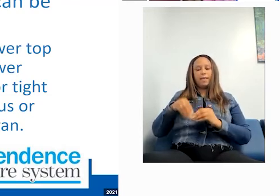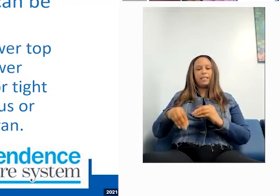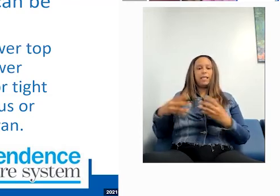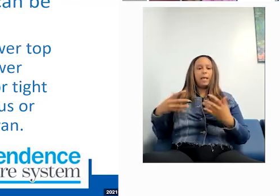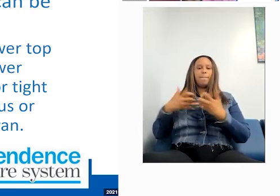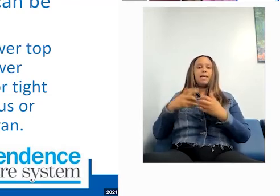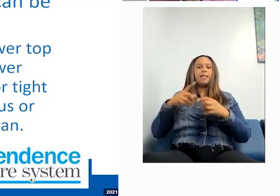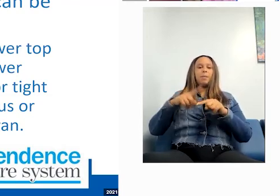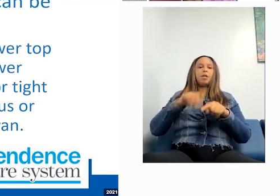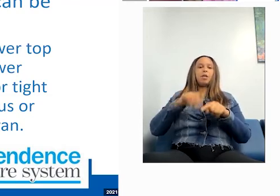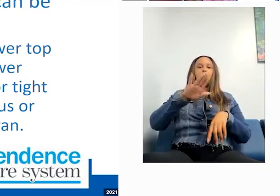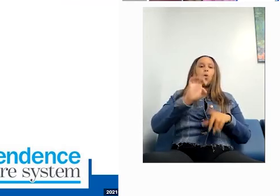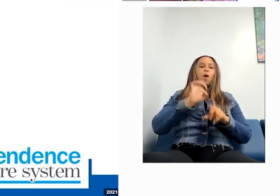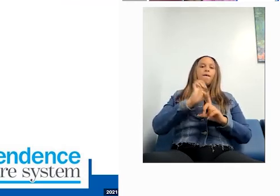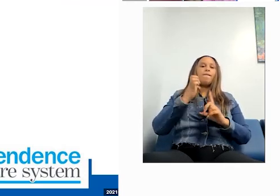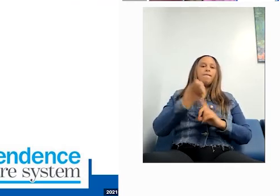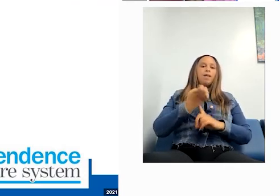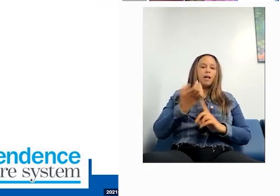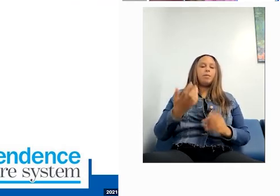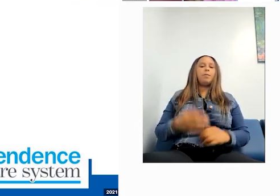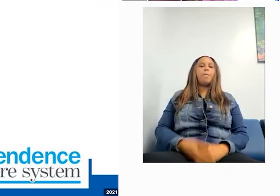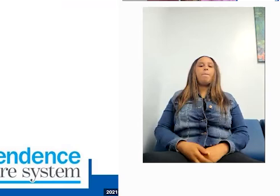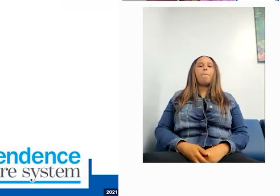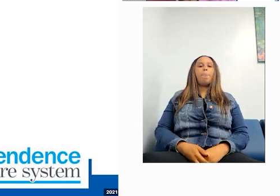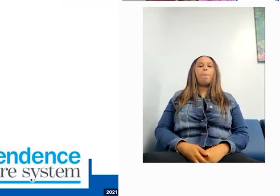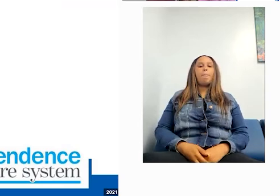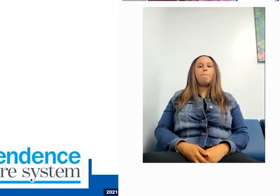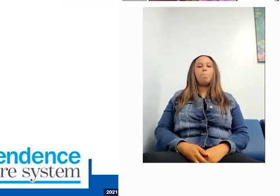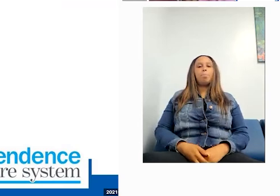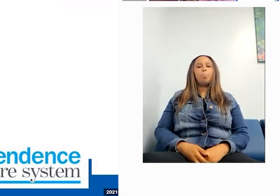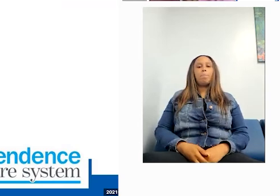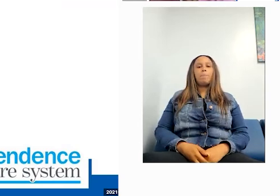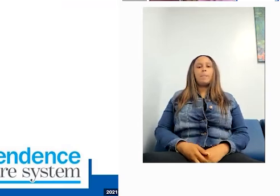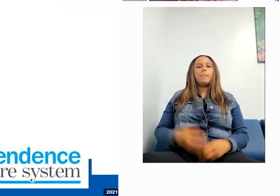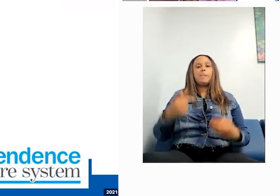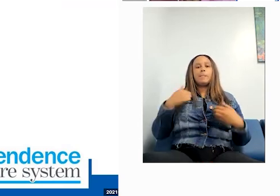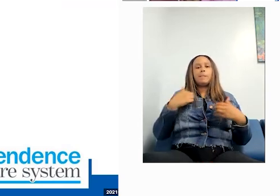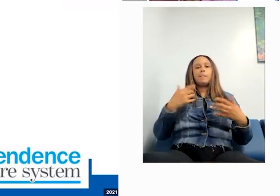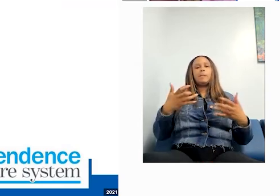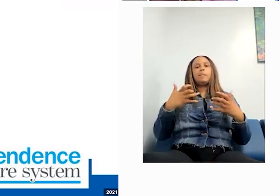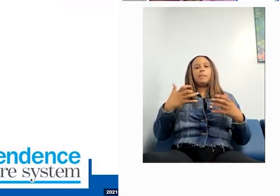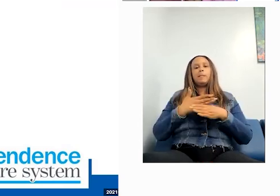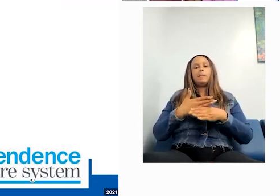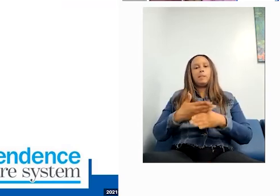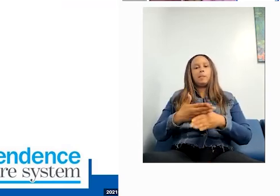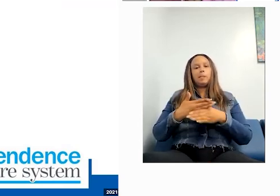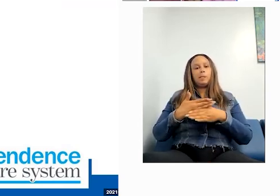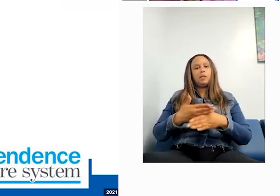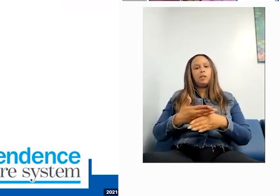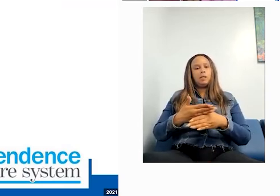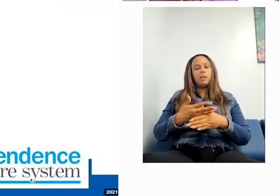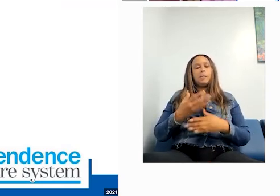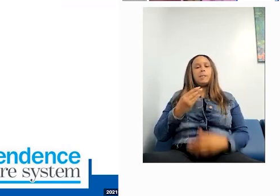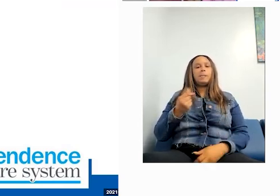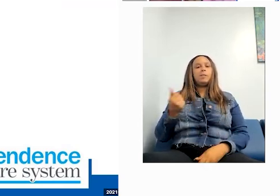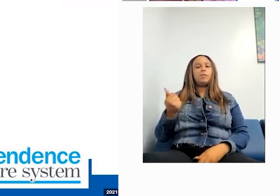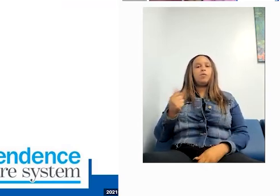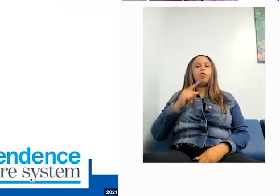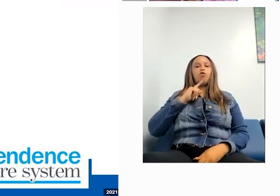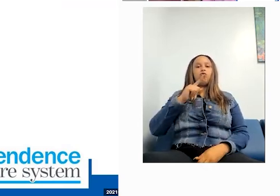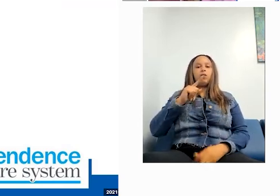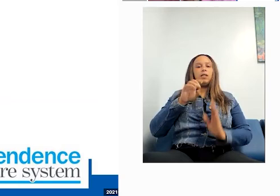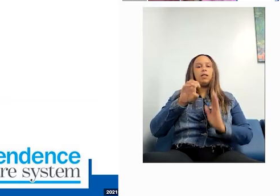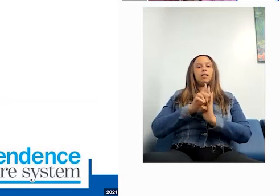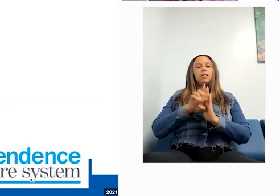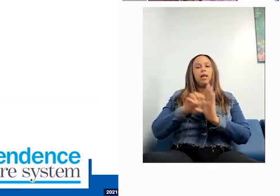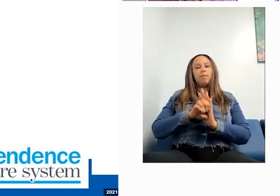where you routinely negotiate. I just want to share with you a couple of real examples of